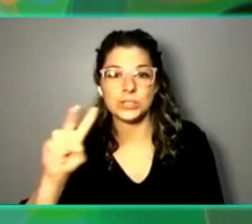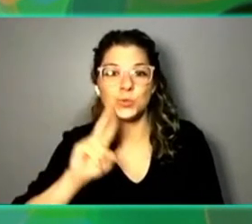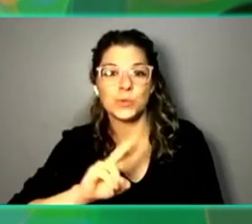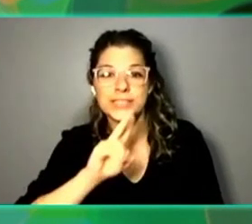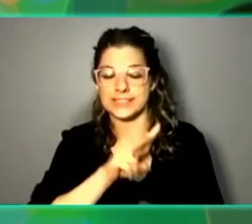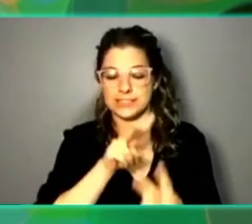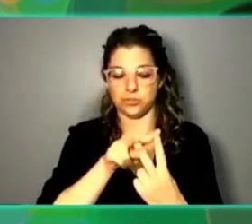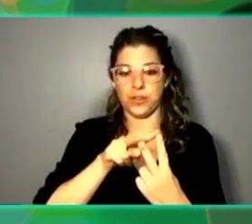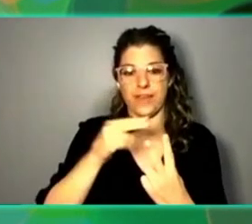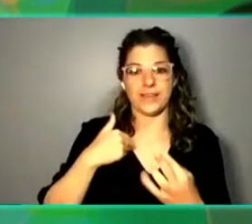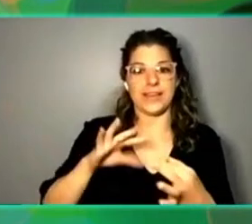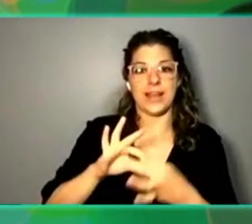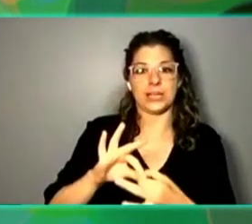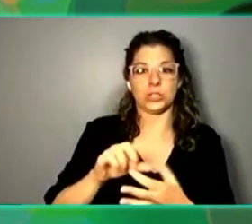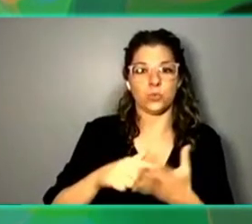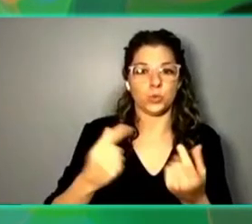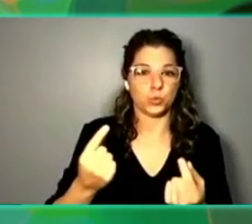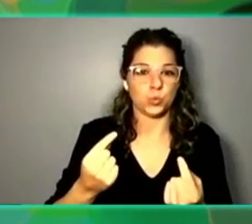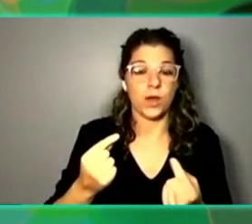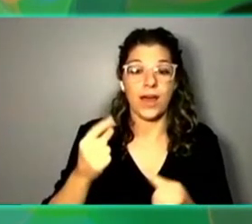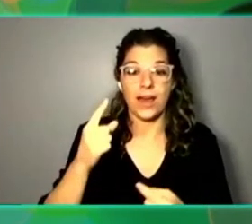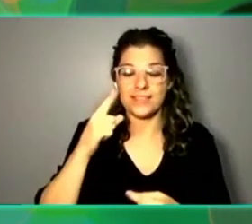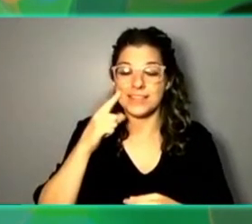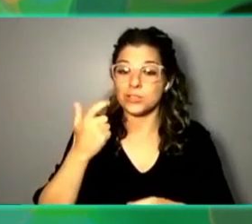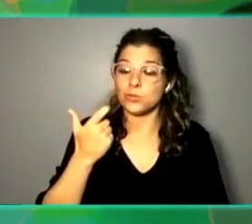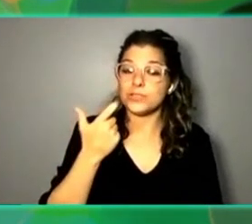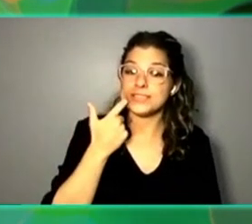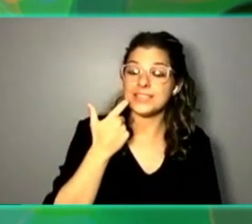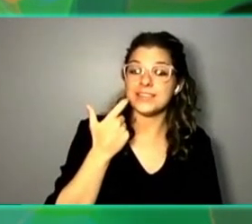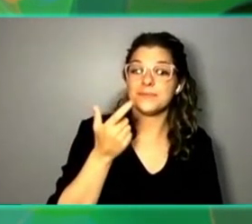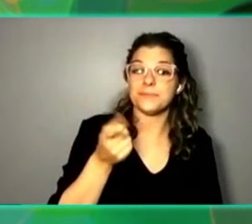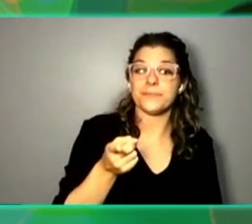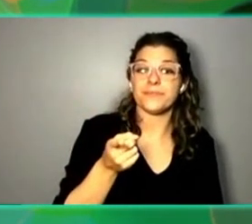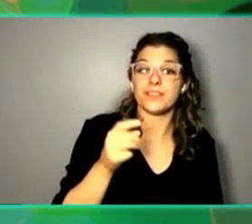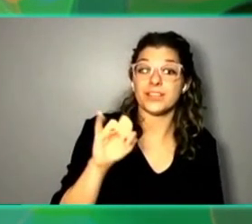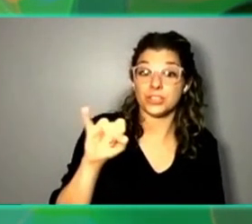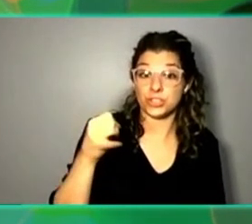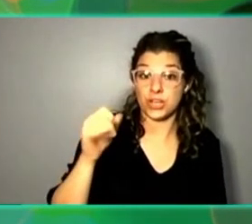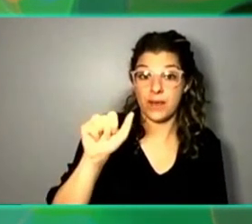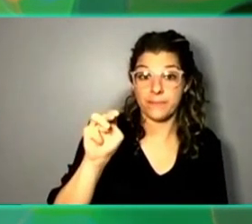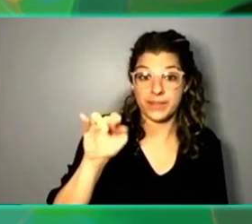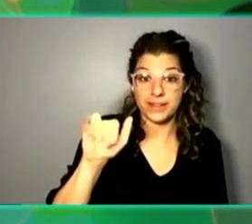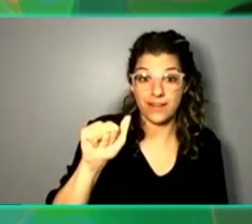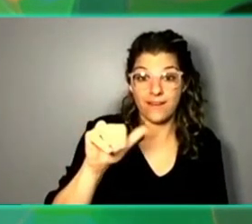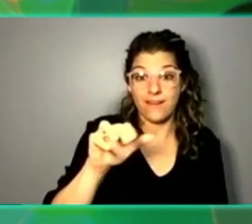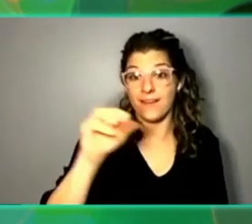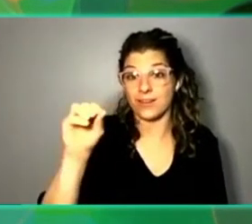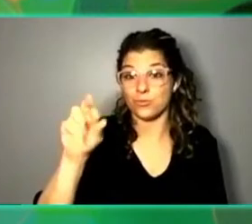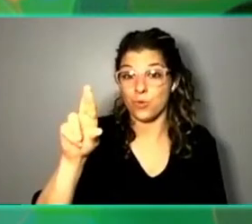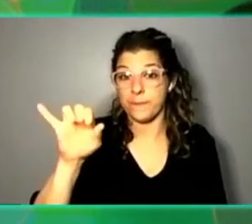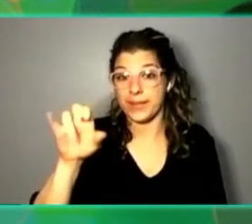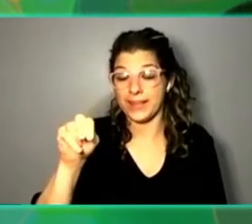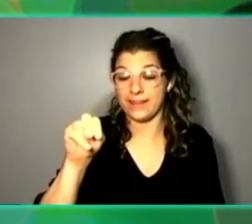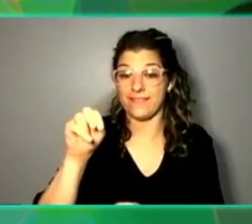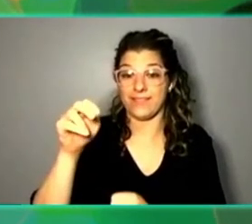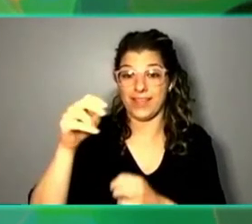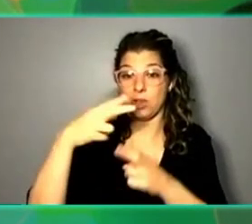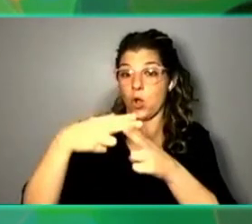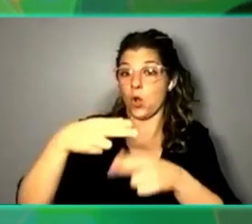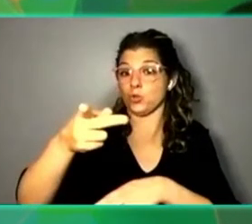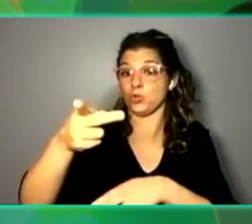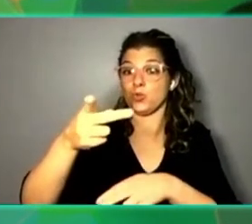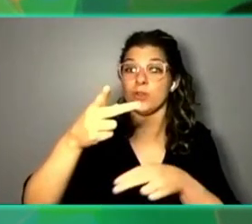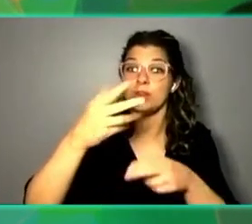do. And I think it's Polygon recently said that Jamila, Robin, y'all like the powerful, like y'all the new